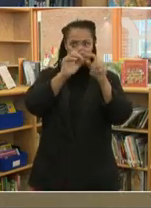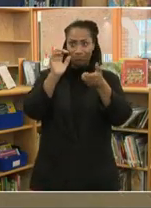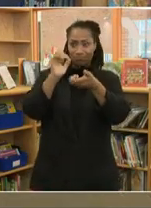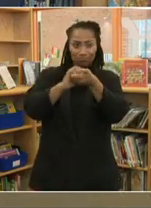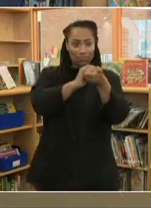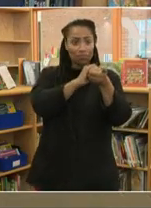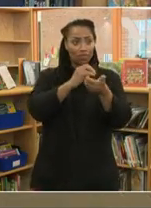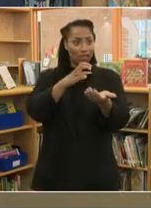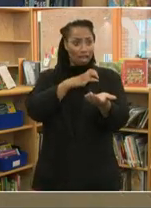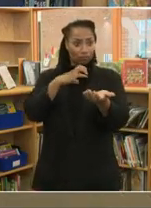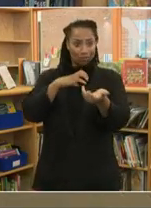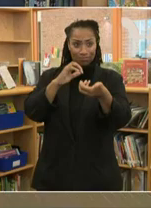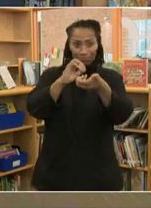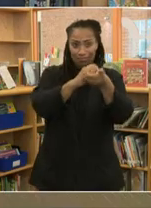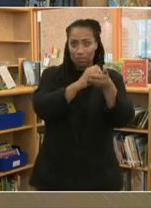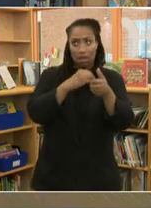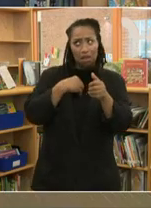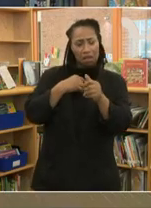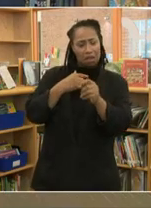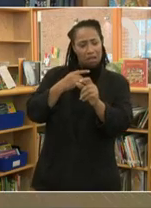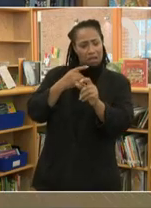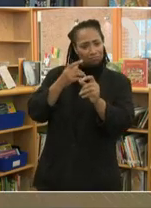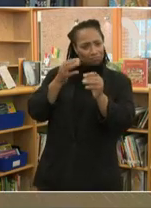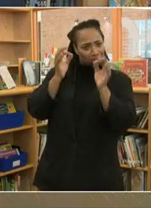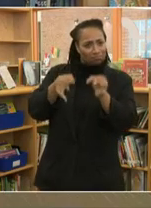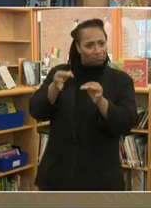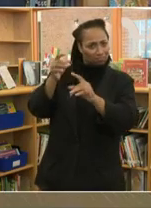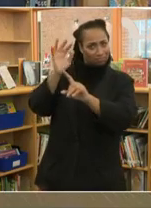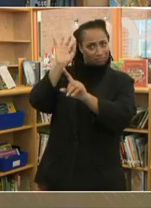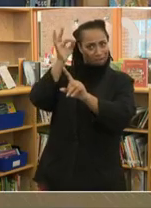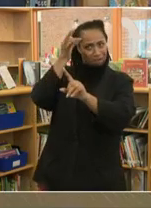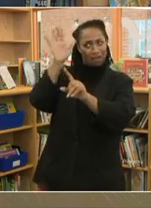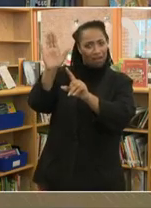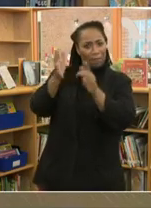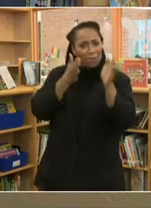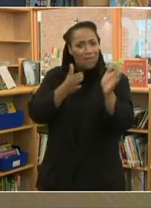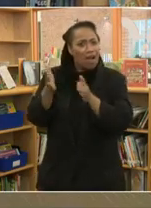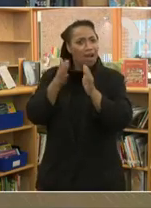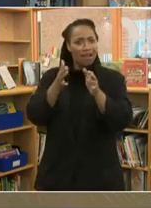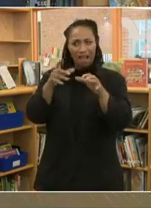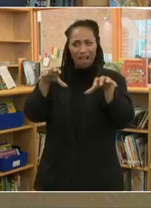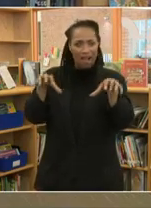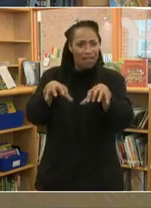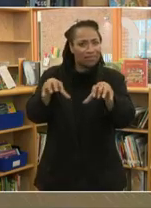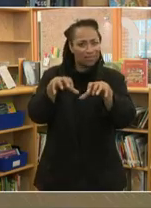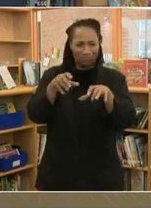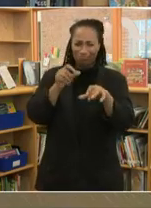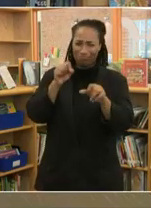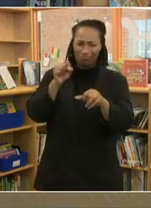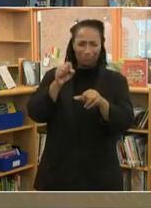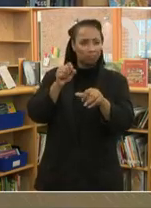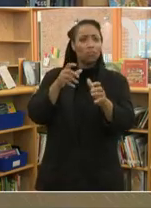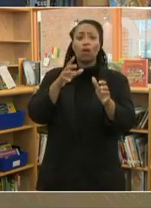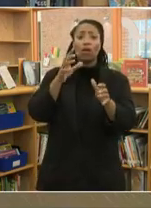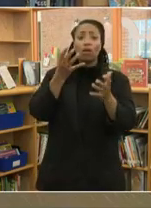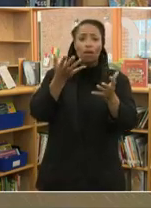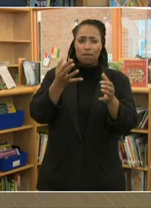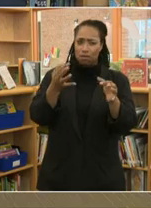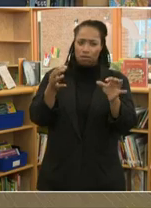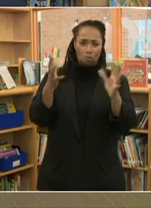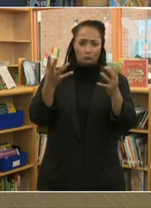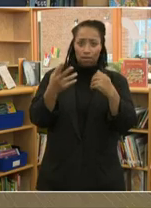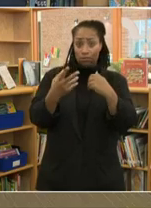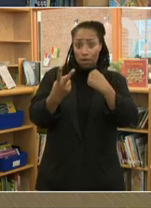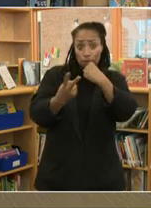most of the federal agencies will also start their own planning efforts. But we are working very closely with the National Archives, with the Library of Congress, with the